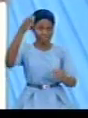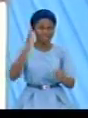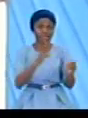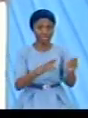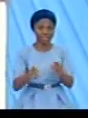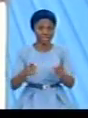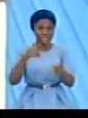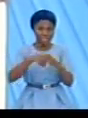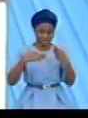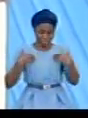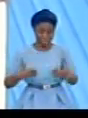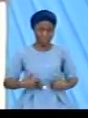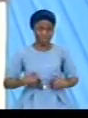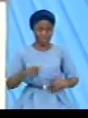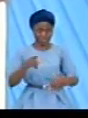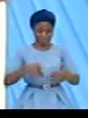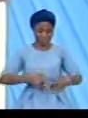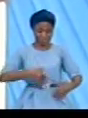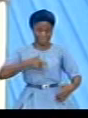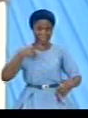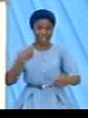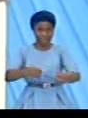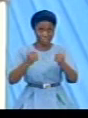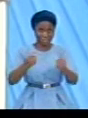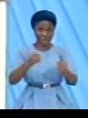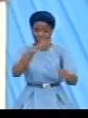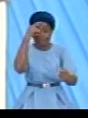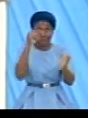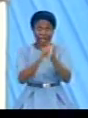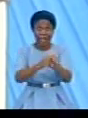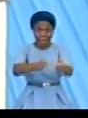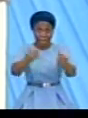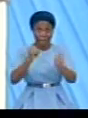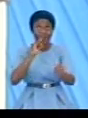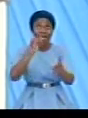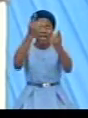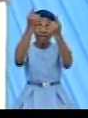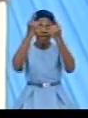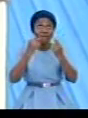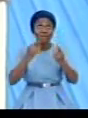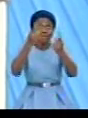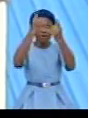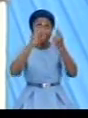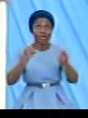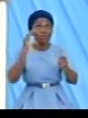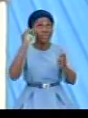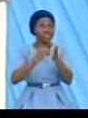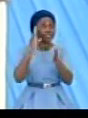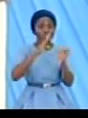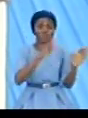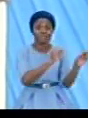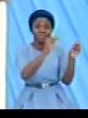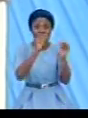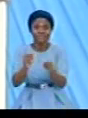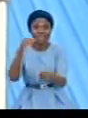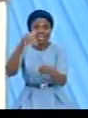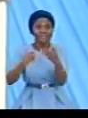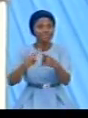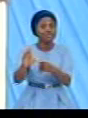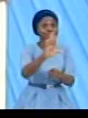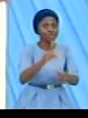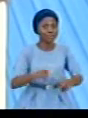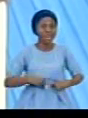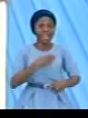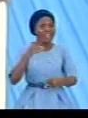feel the power? It's coming, power is being transferred into your life. You will never